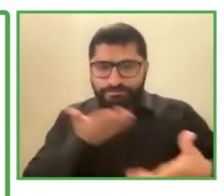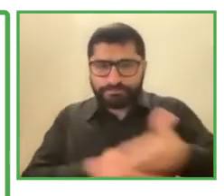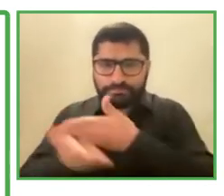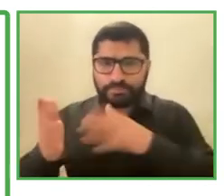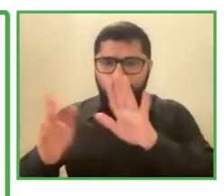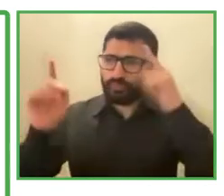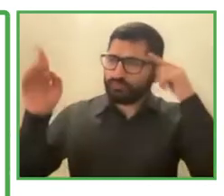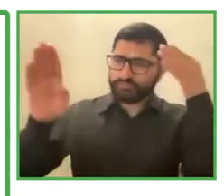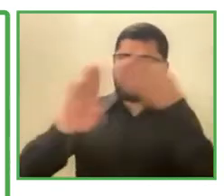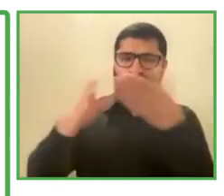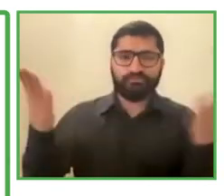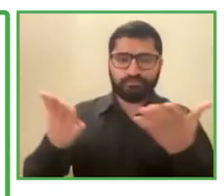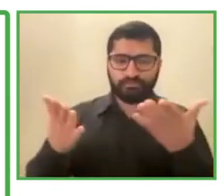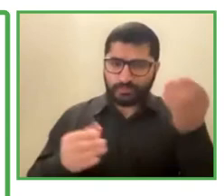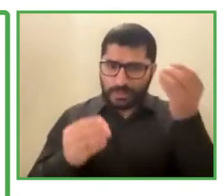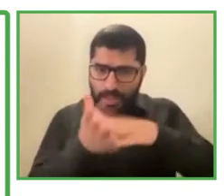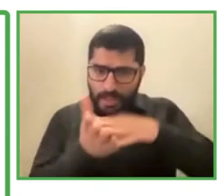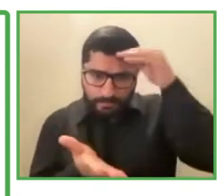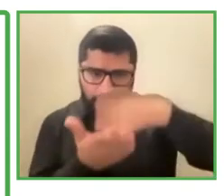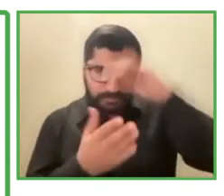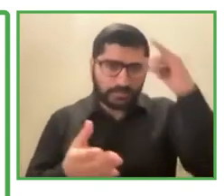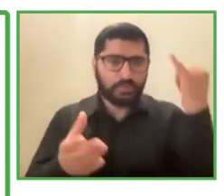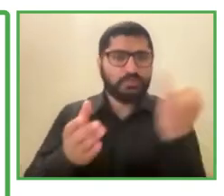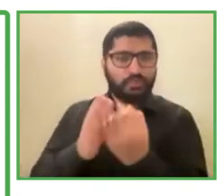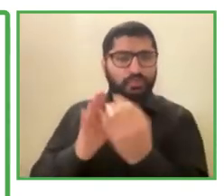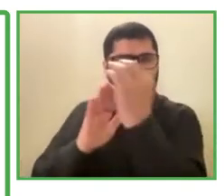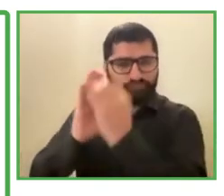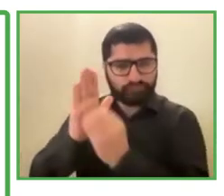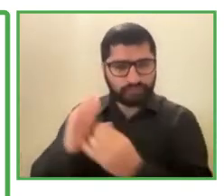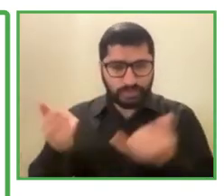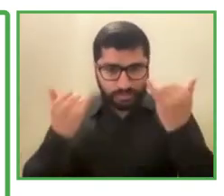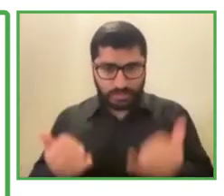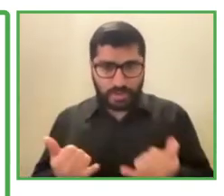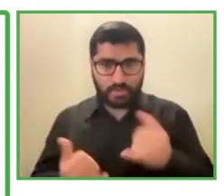of innovation initiatives, I will introduce William,